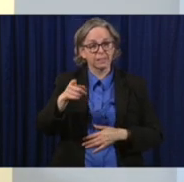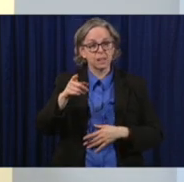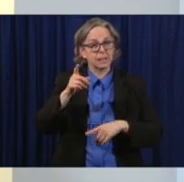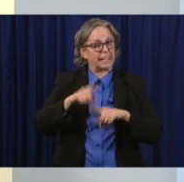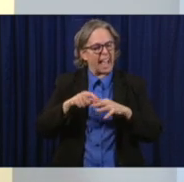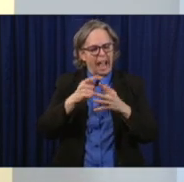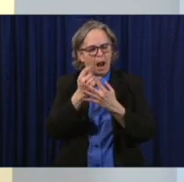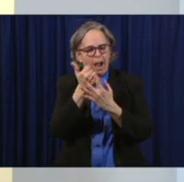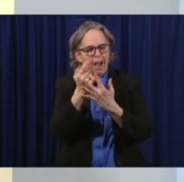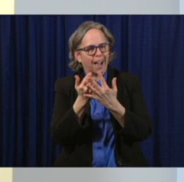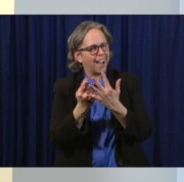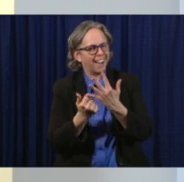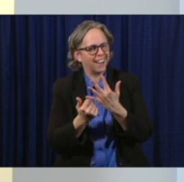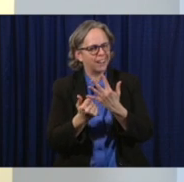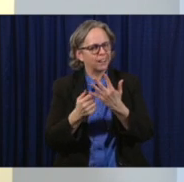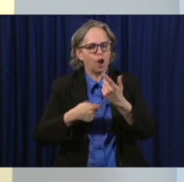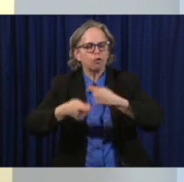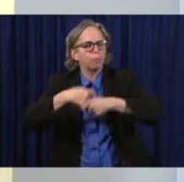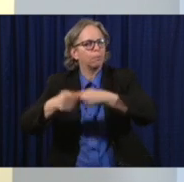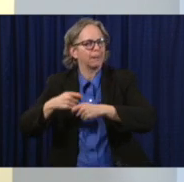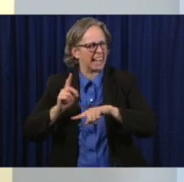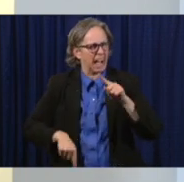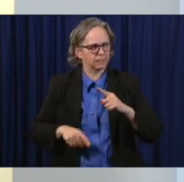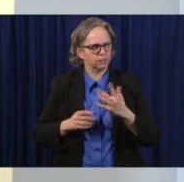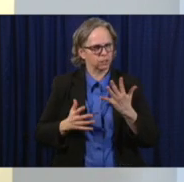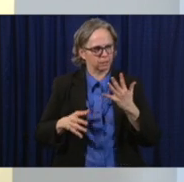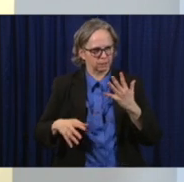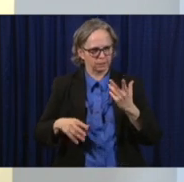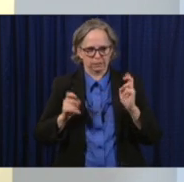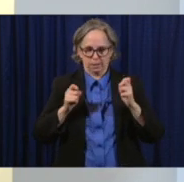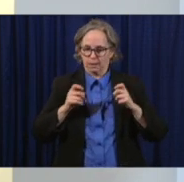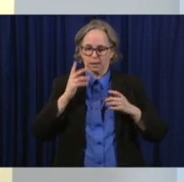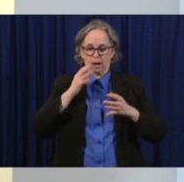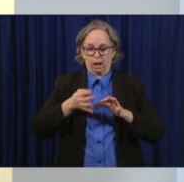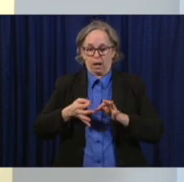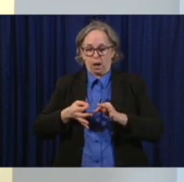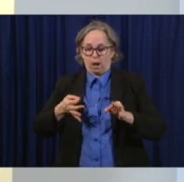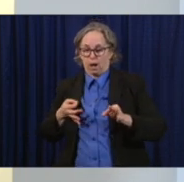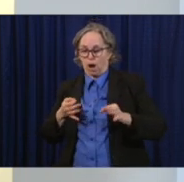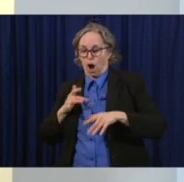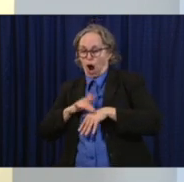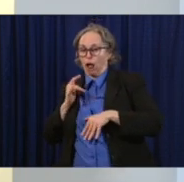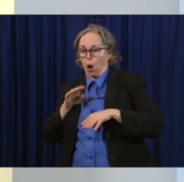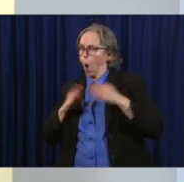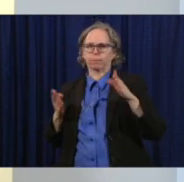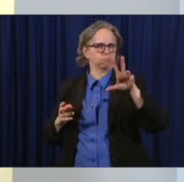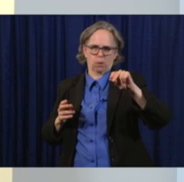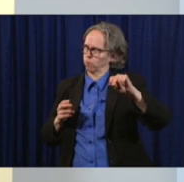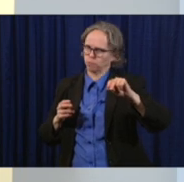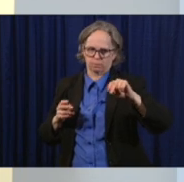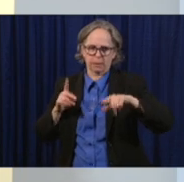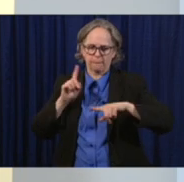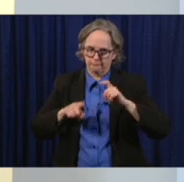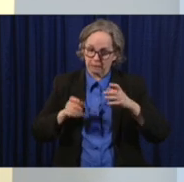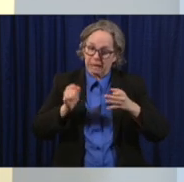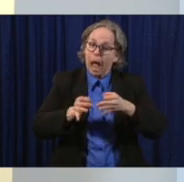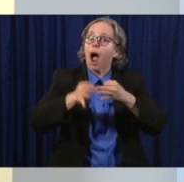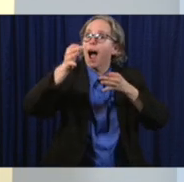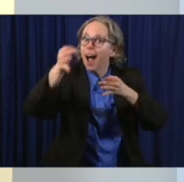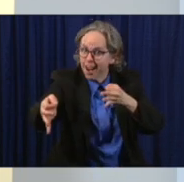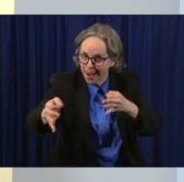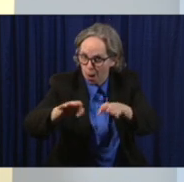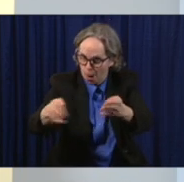earlier. And that's the general philosophy that we followed throughout the process. And a reminder, final